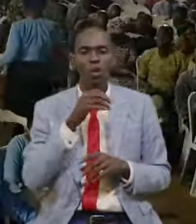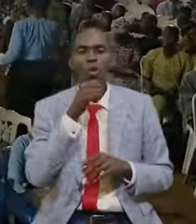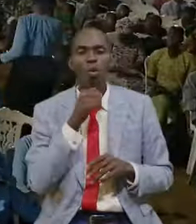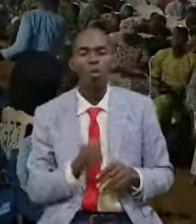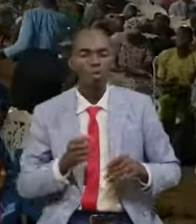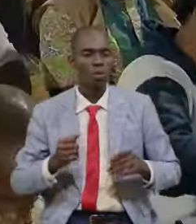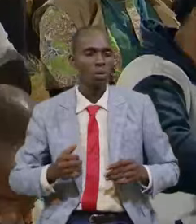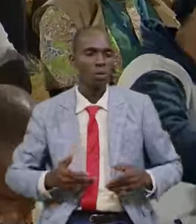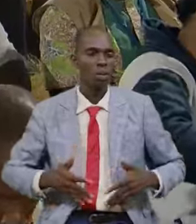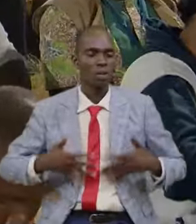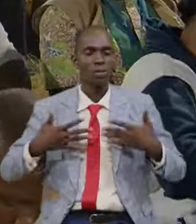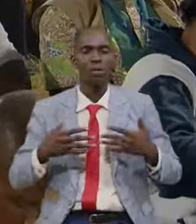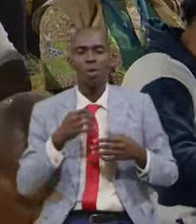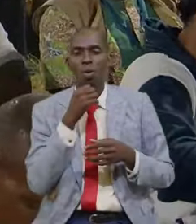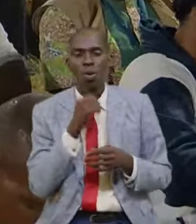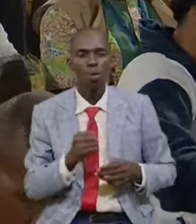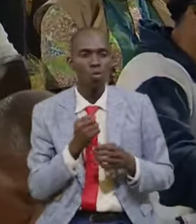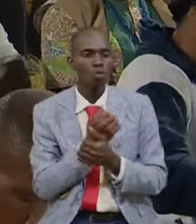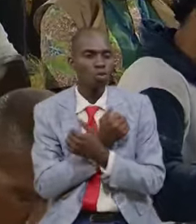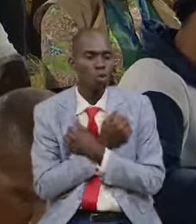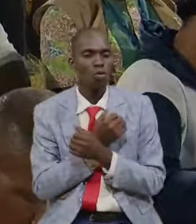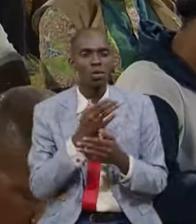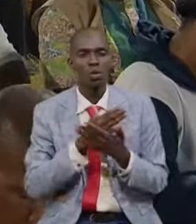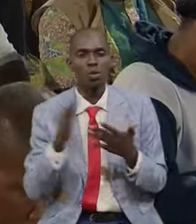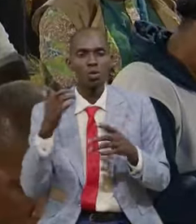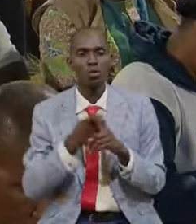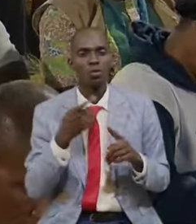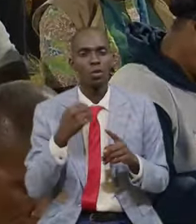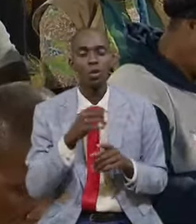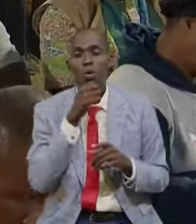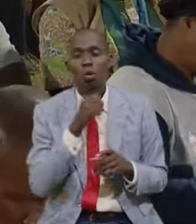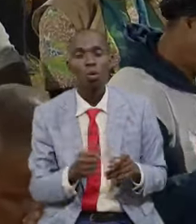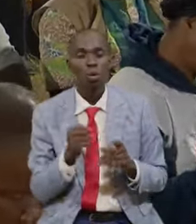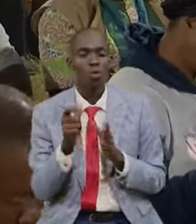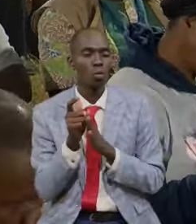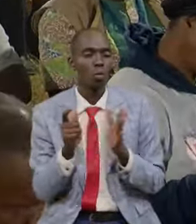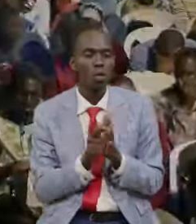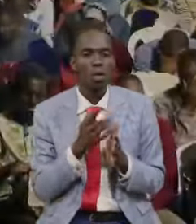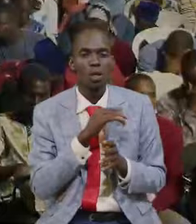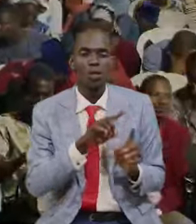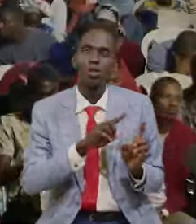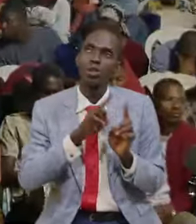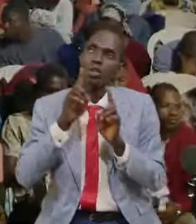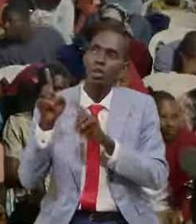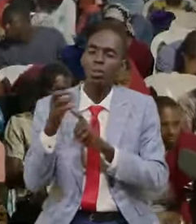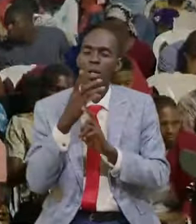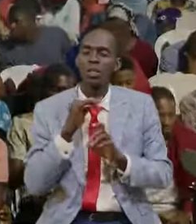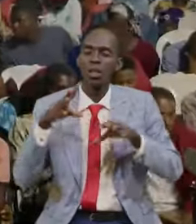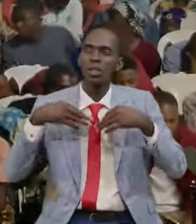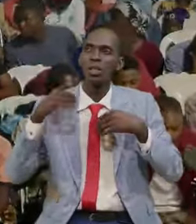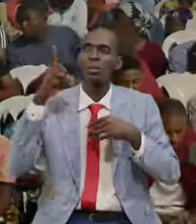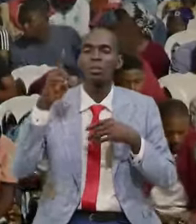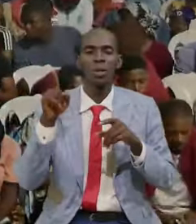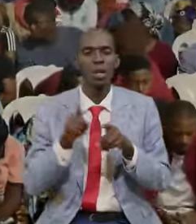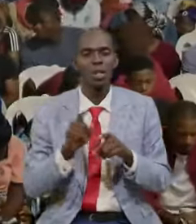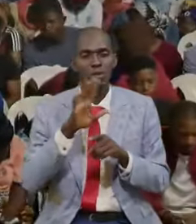old law, and from the old Lord, and you come and you receive him as your personal